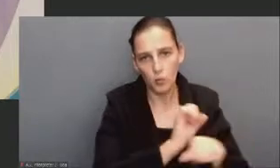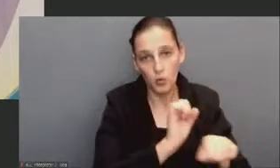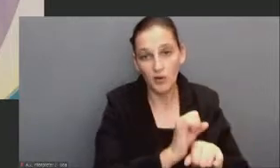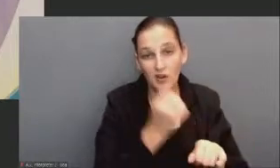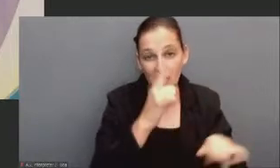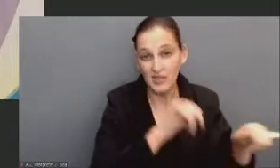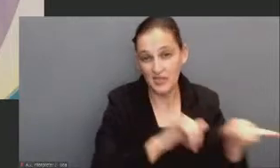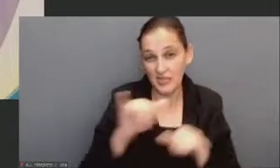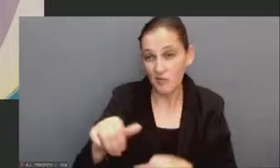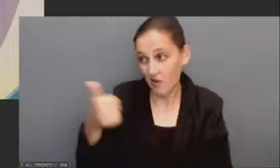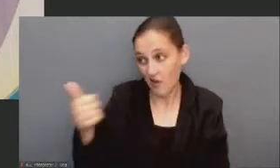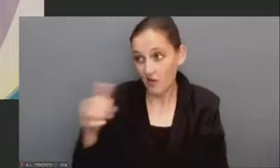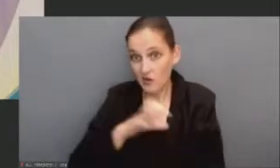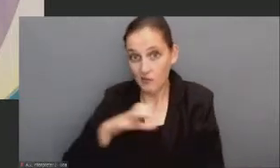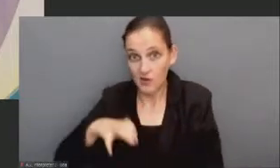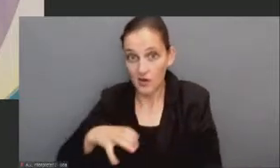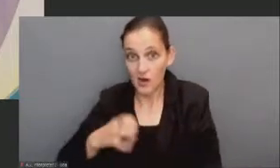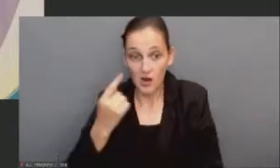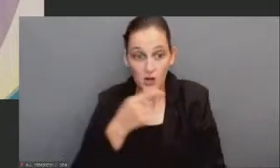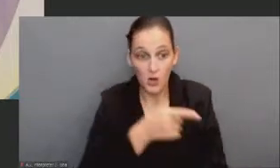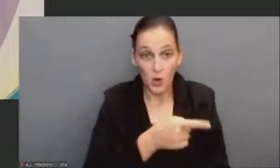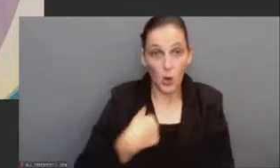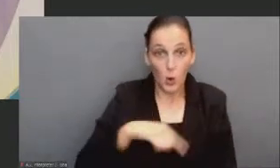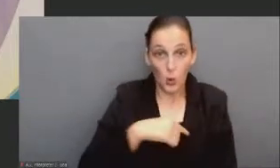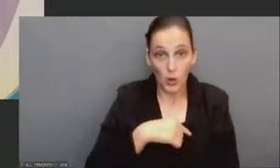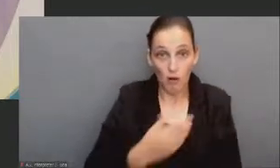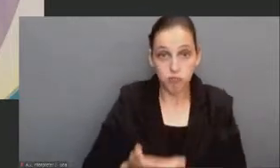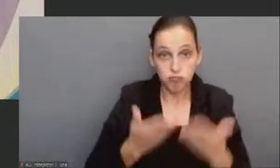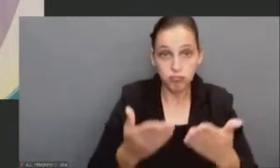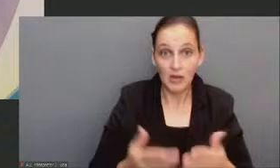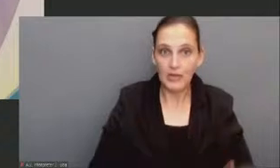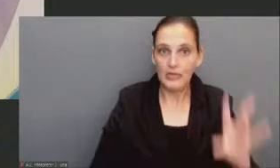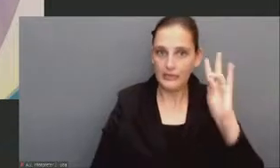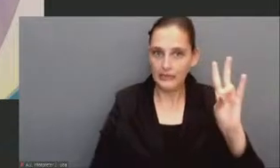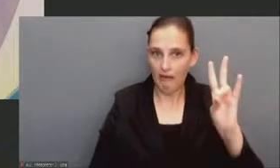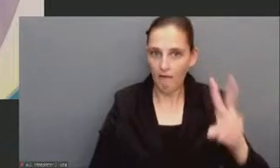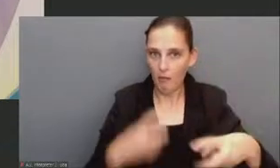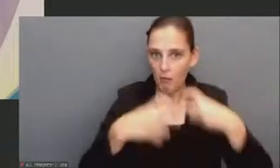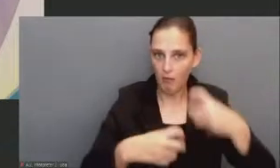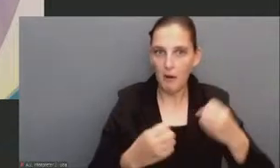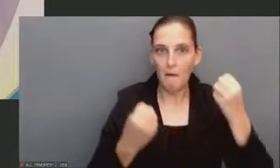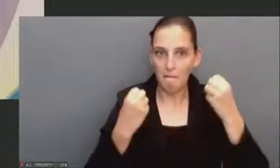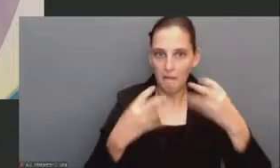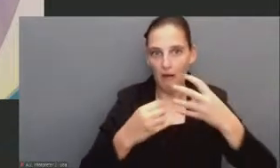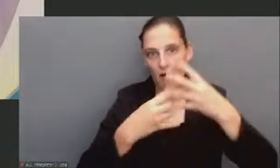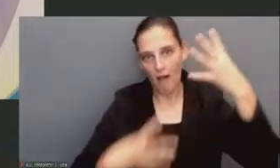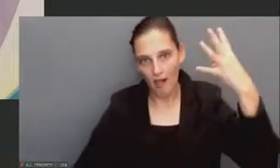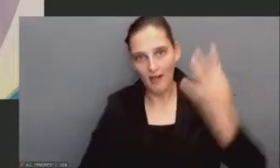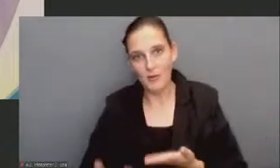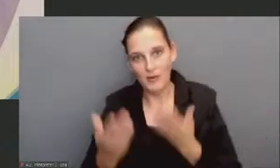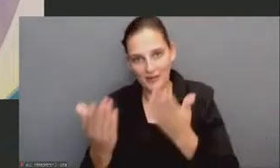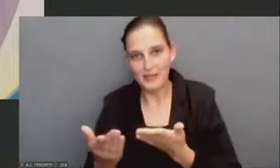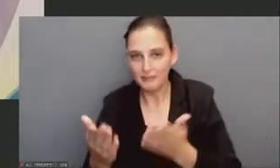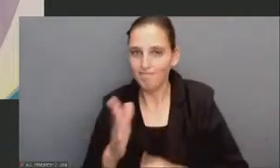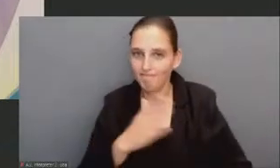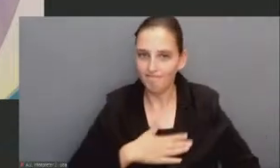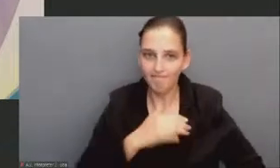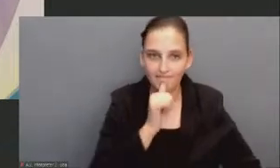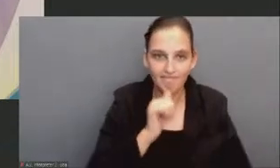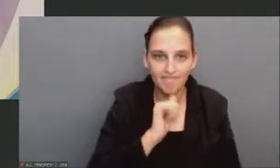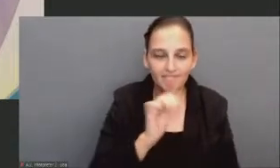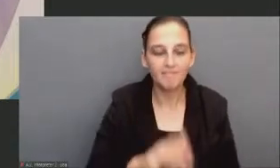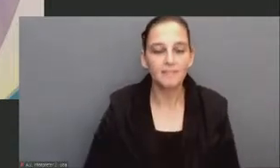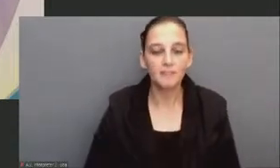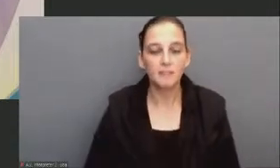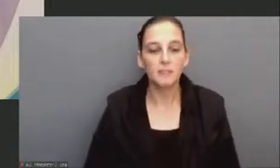subcommittee, we have 7 problem statements and multiple recommendations, so hang with us. We did hear a lot from